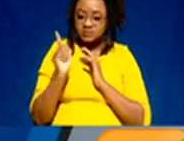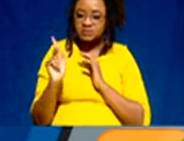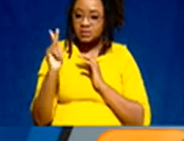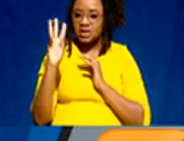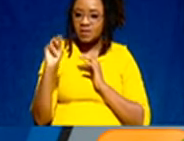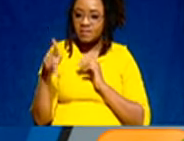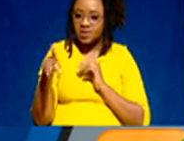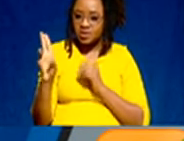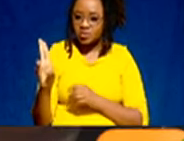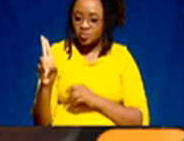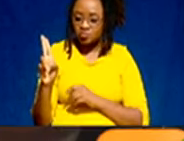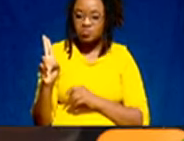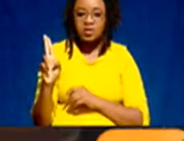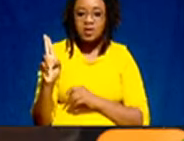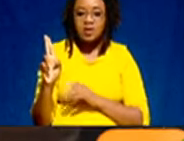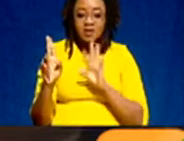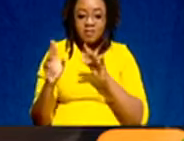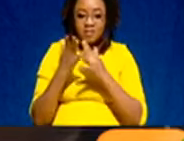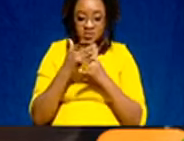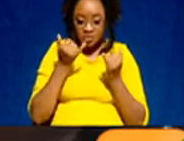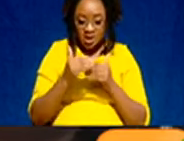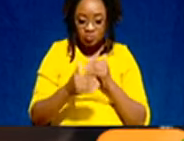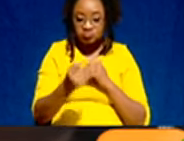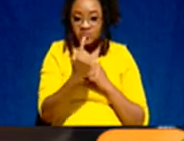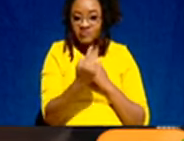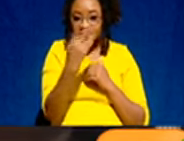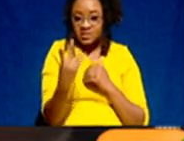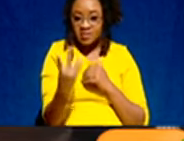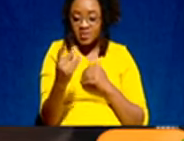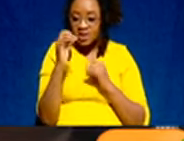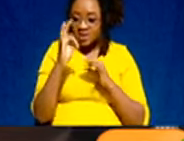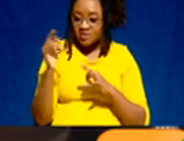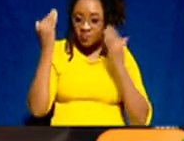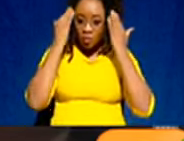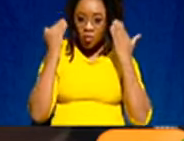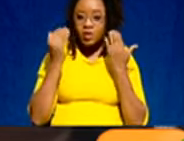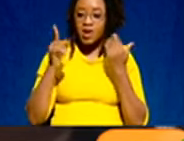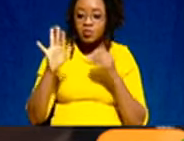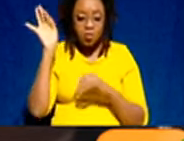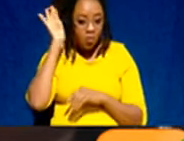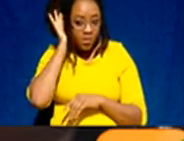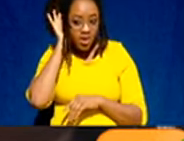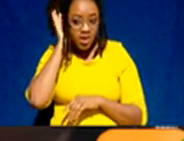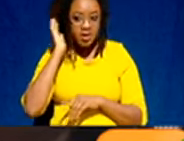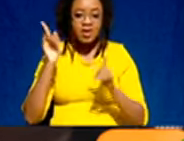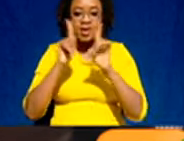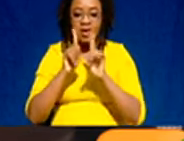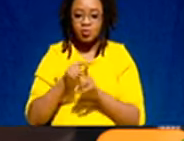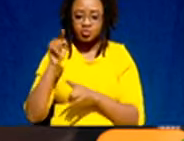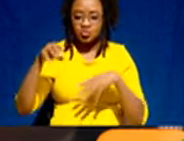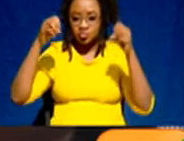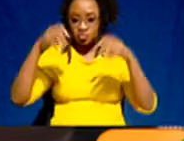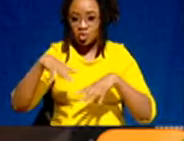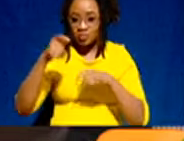1st of April that if they comply with the ruling and lift the strike or stay the strike or suspend